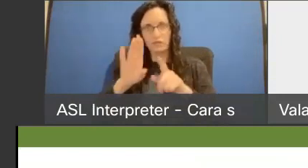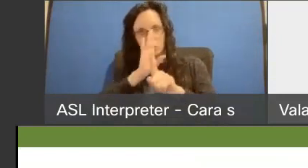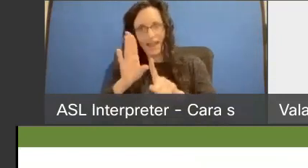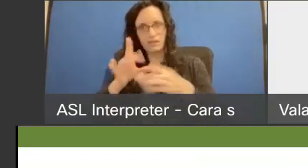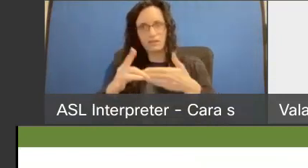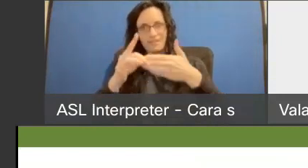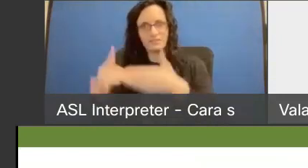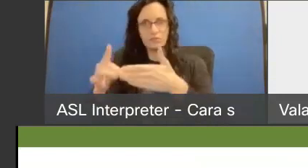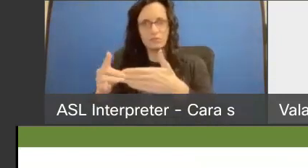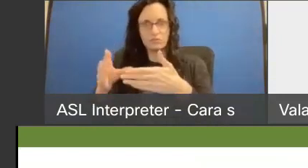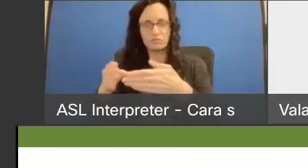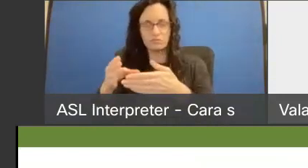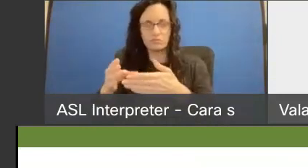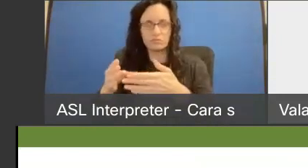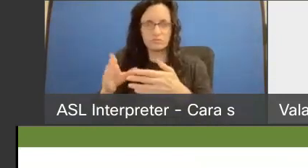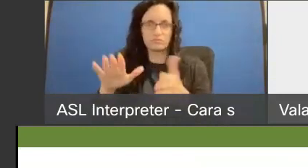immediacy lead to the death.